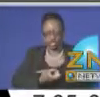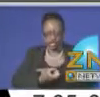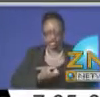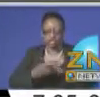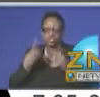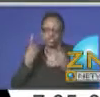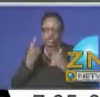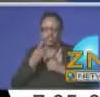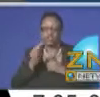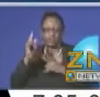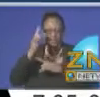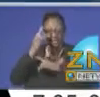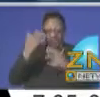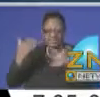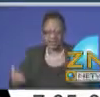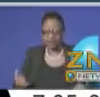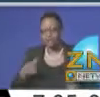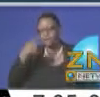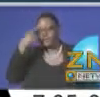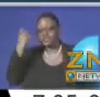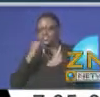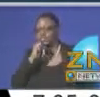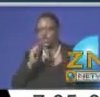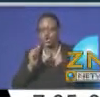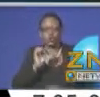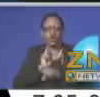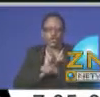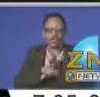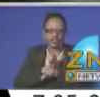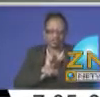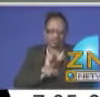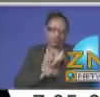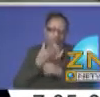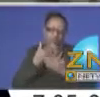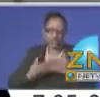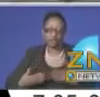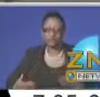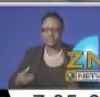its upcoming fiscal year costs, why see Peter, we're waking on things. The lease of the